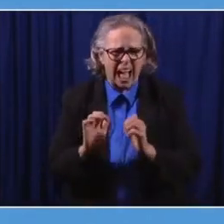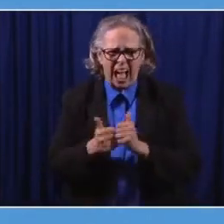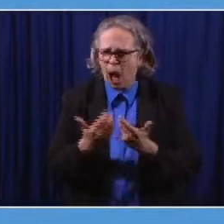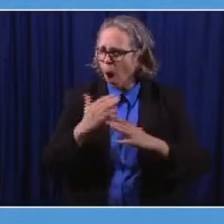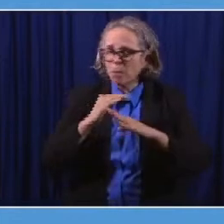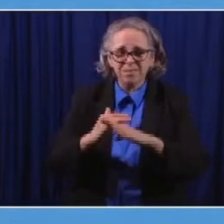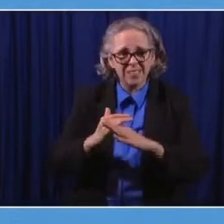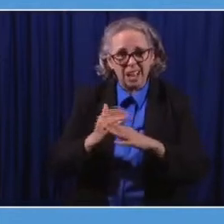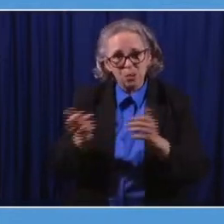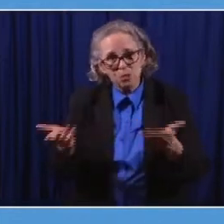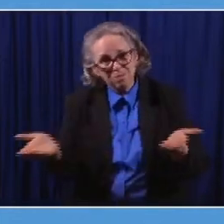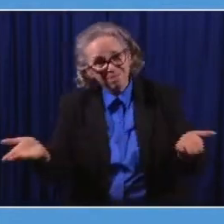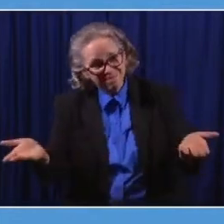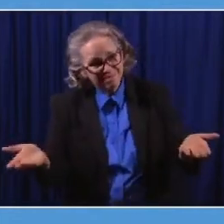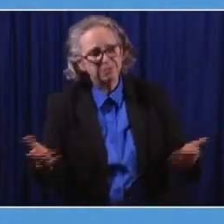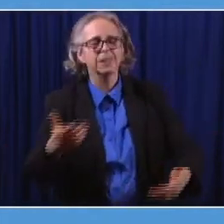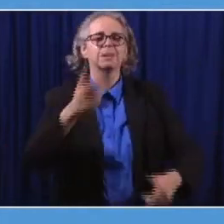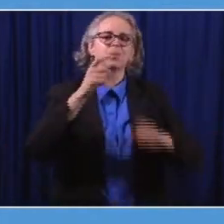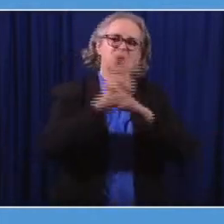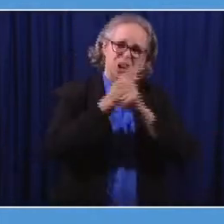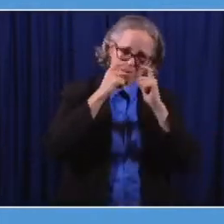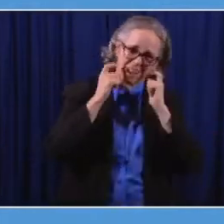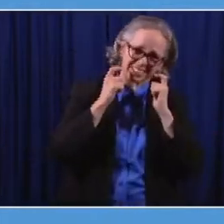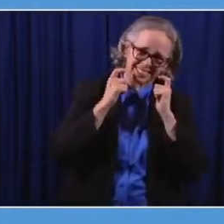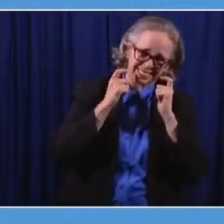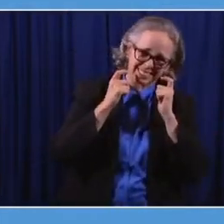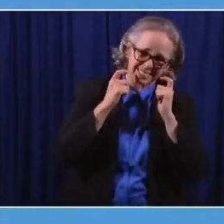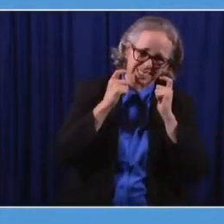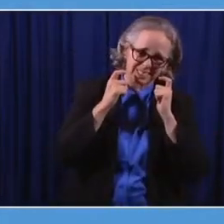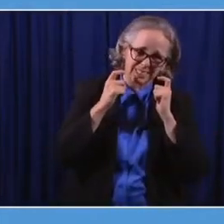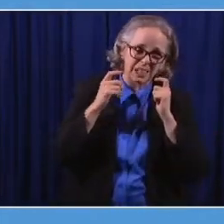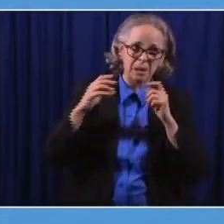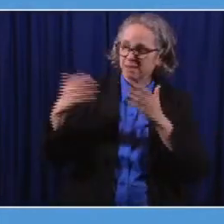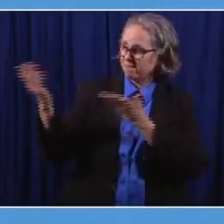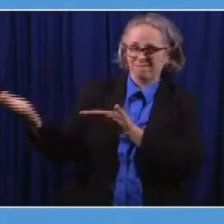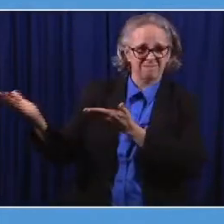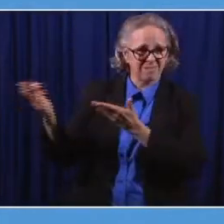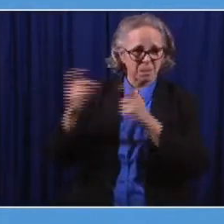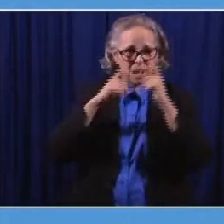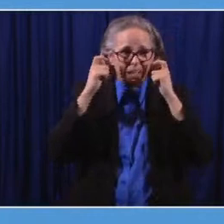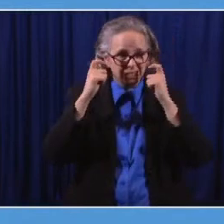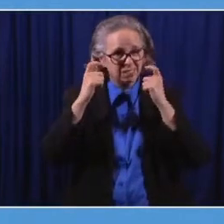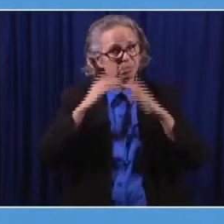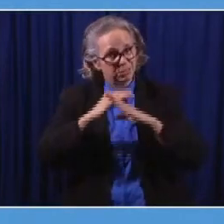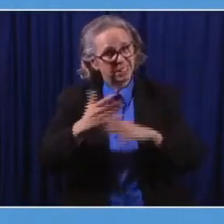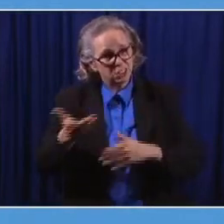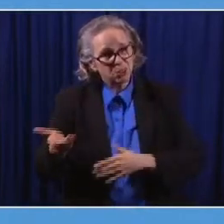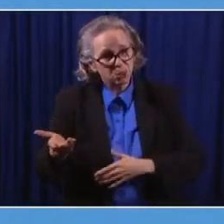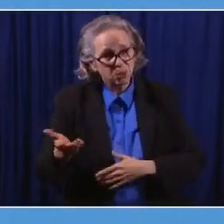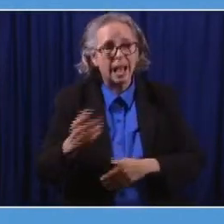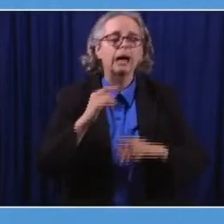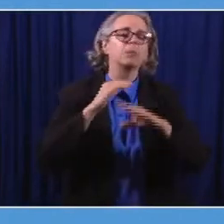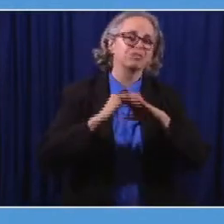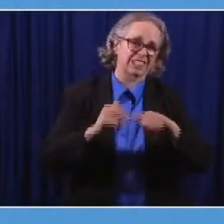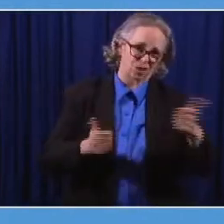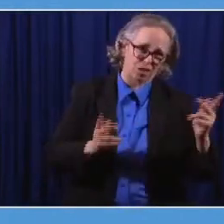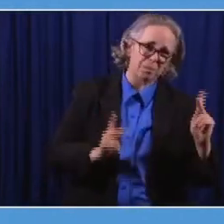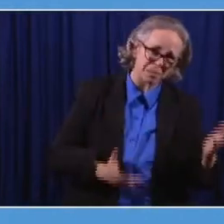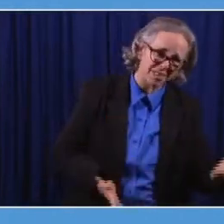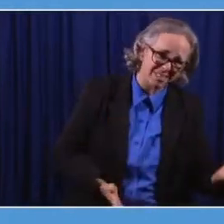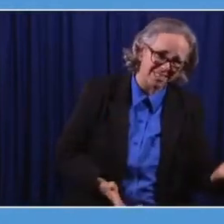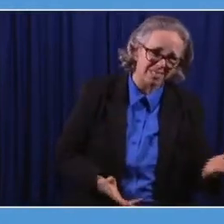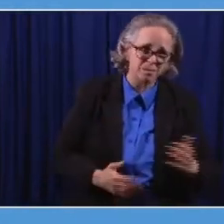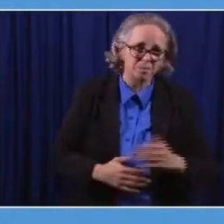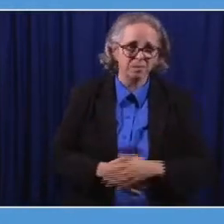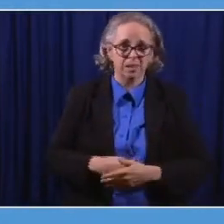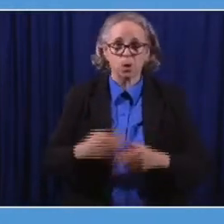it is to wear a mask. A mask protects you when you wear it, and it protects others as well. Along with social distancing and